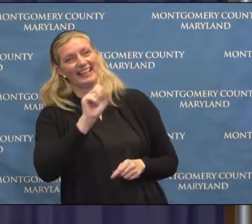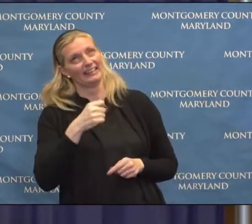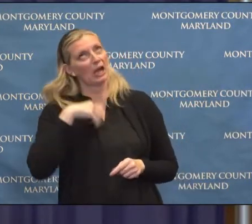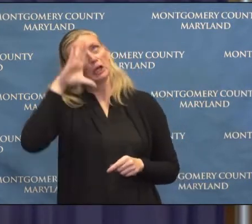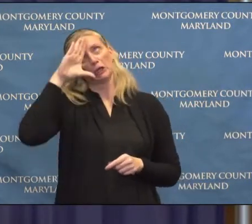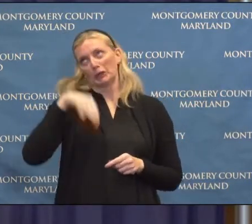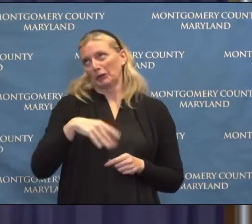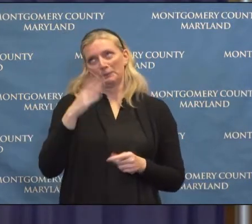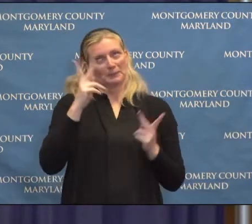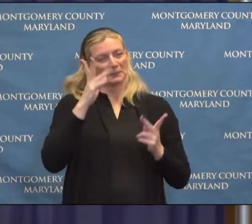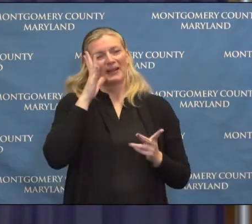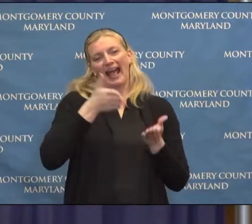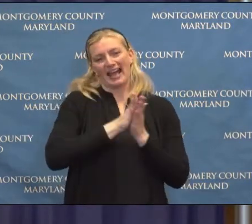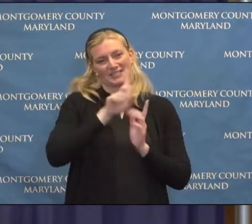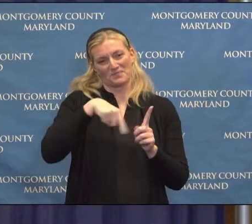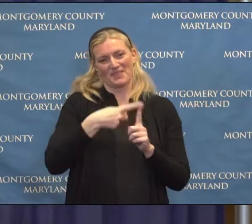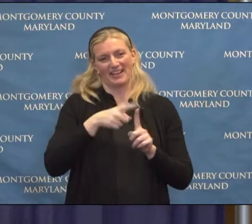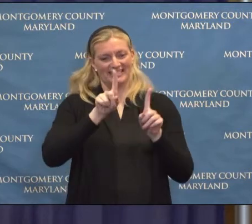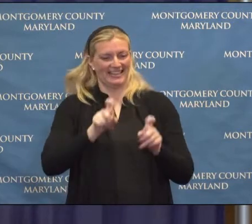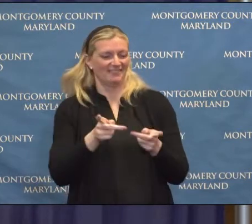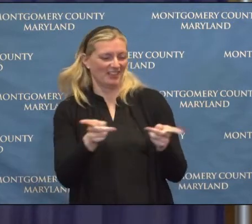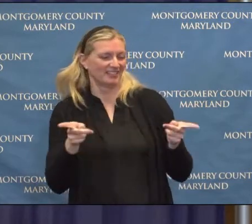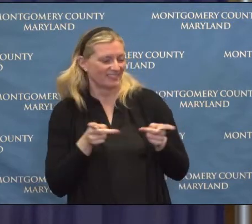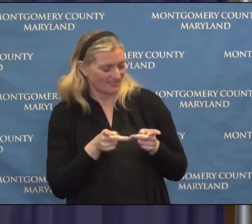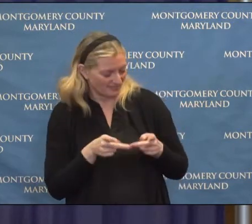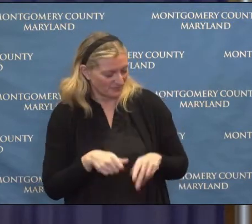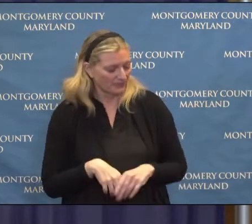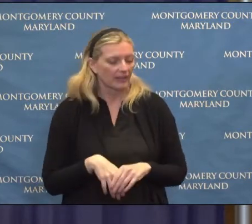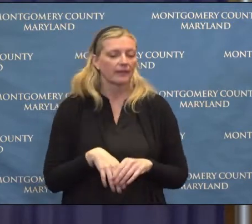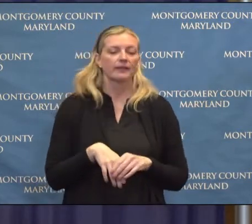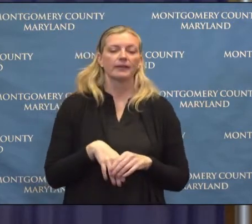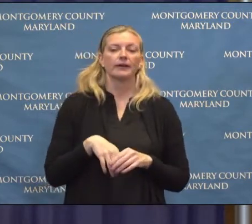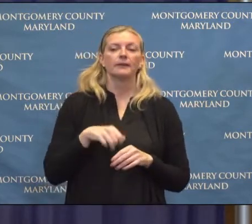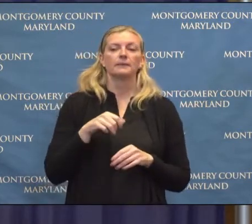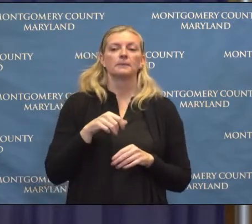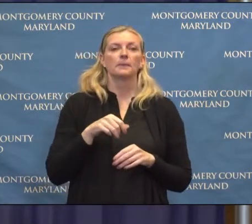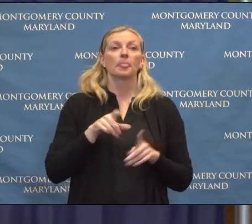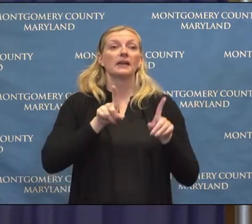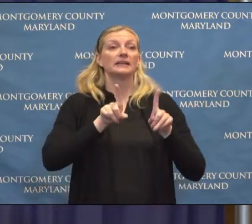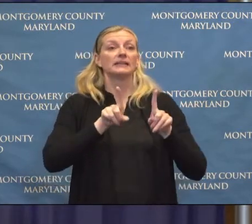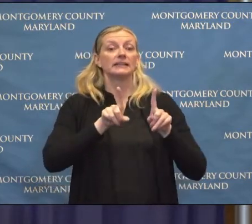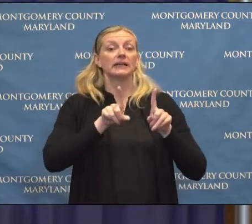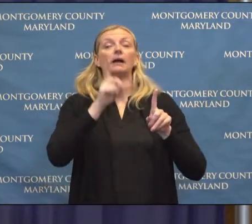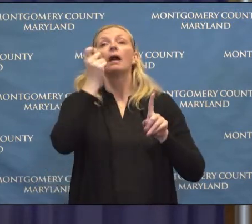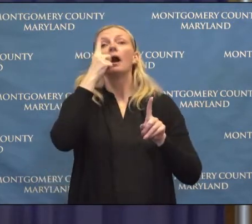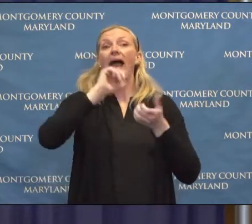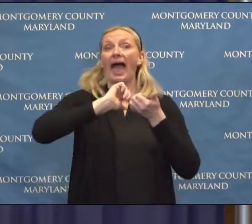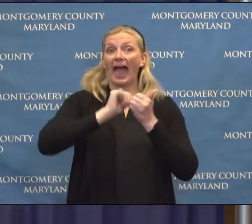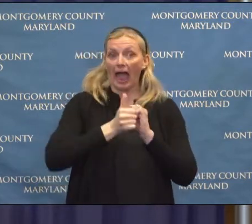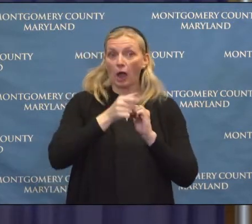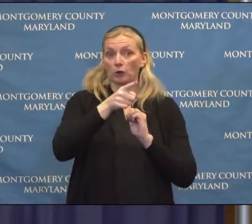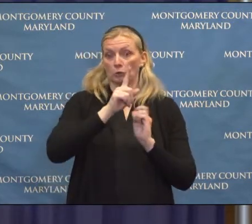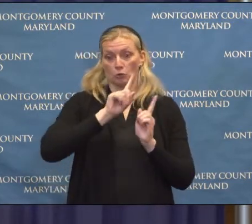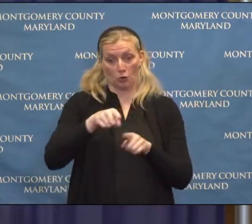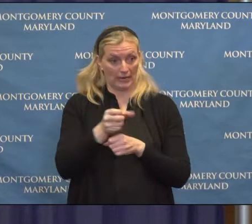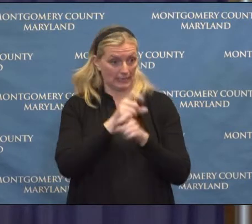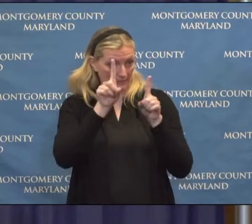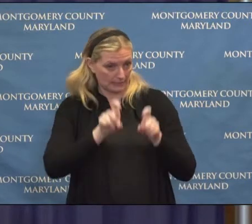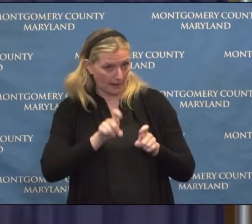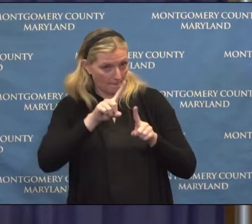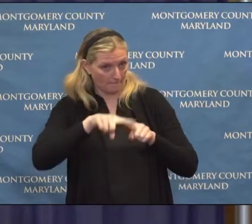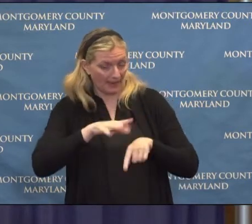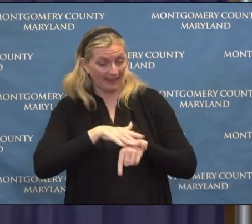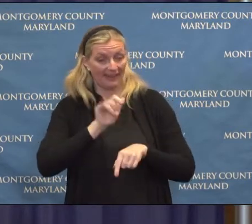testing. So the testing remains based upon individuals who meet certain criteria, including whether they